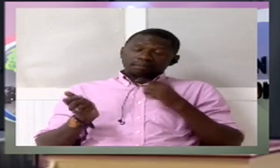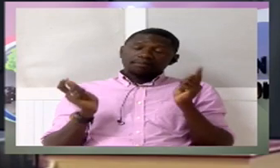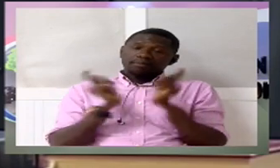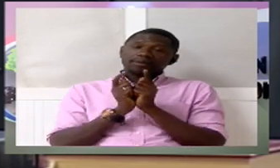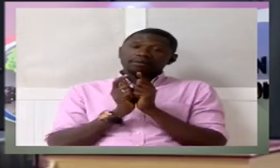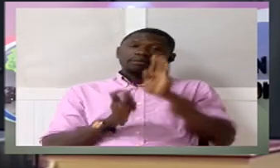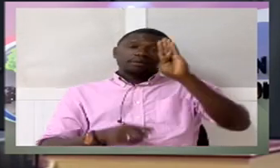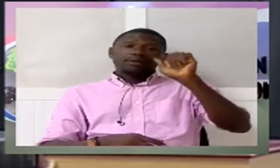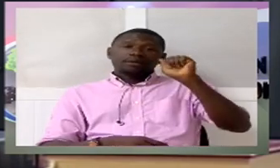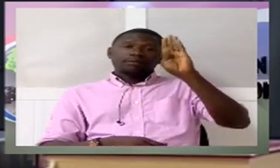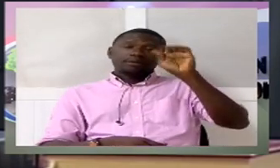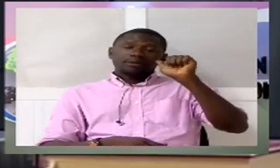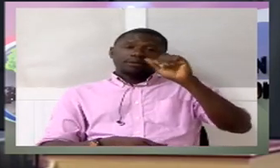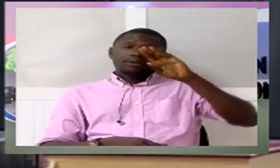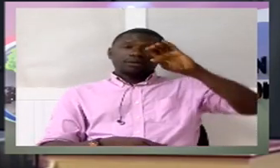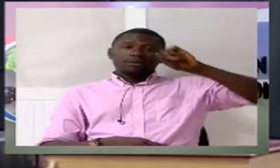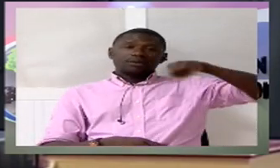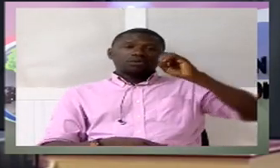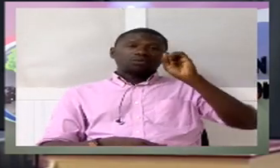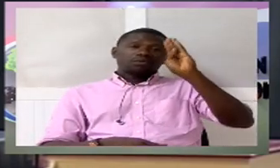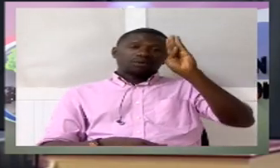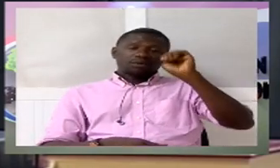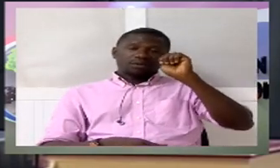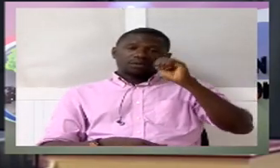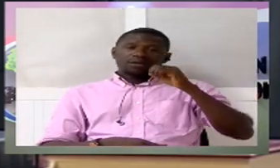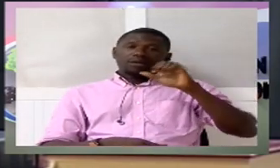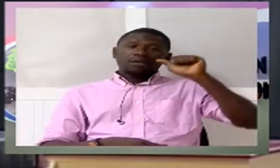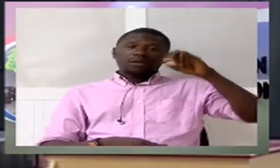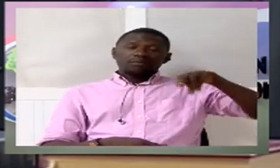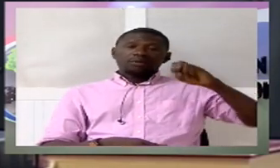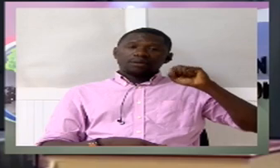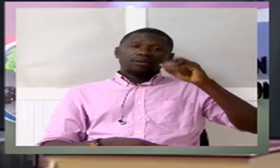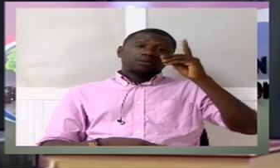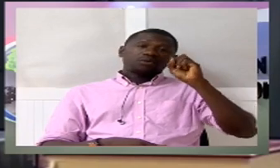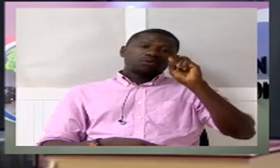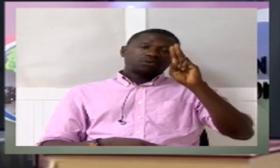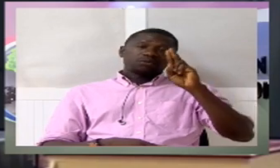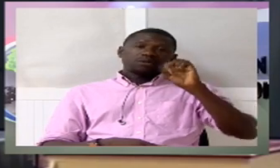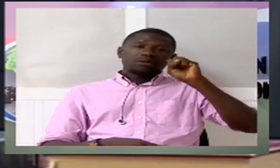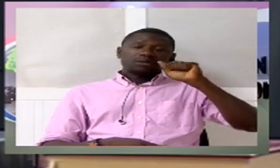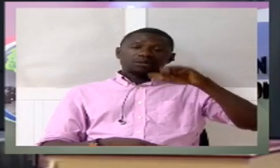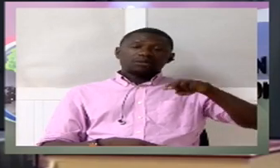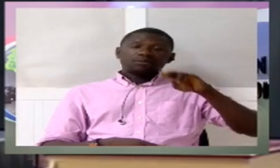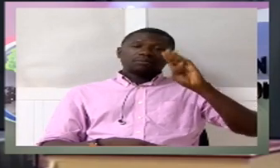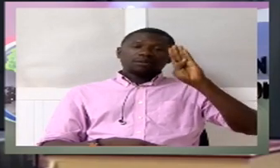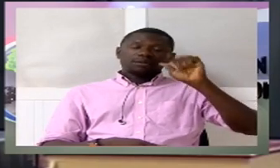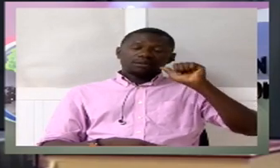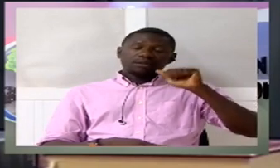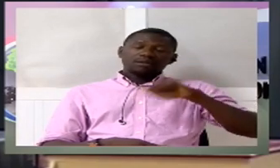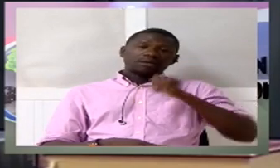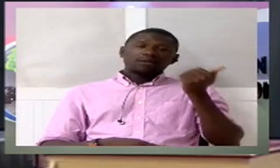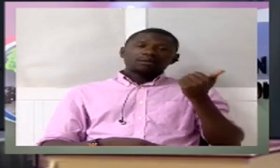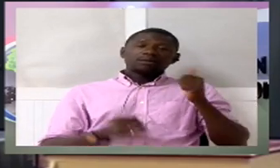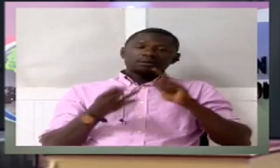Job. Damen nga Baba Job tarandi. Amadou Samba. Amadou Samba. And Pa Bojang. Anim Pa Bojang. In Jesus' office. Jesus la office